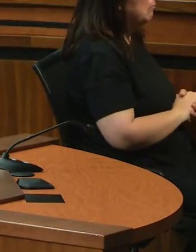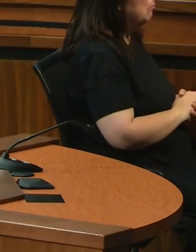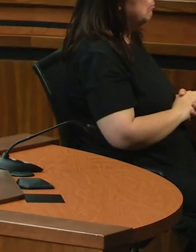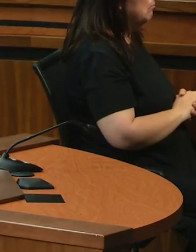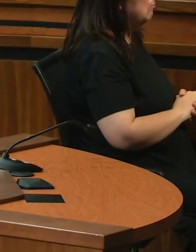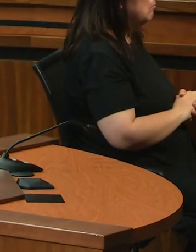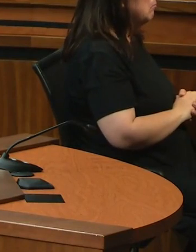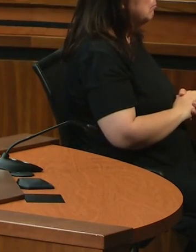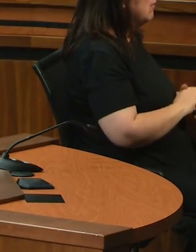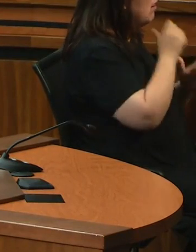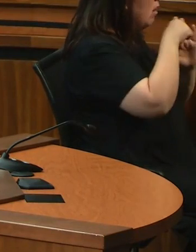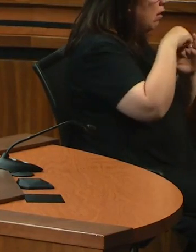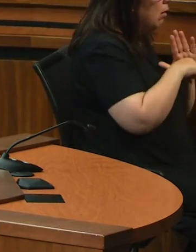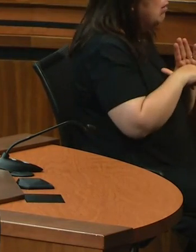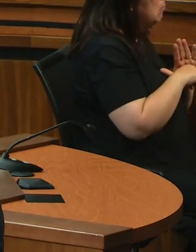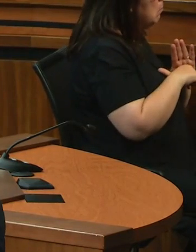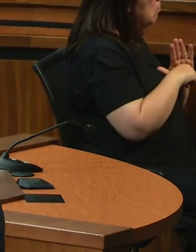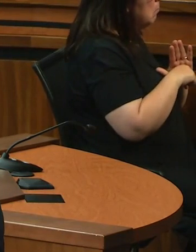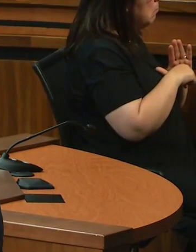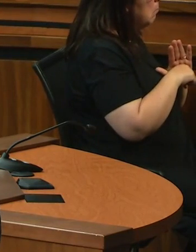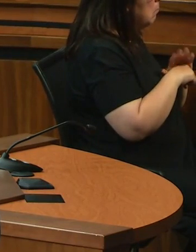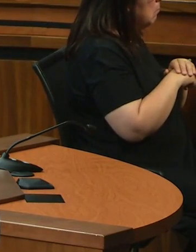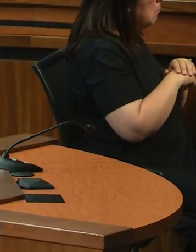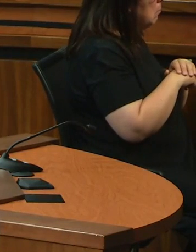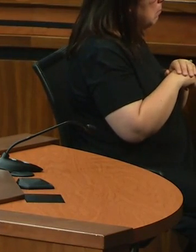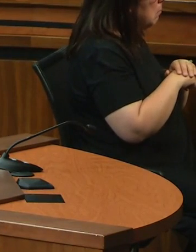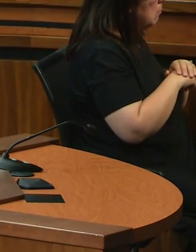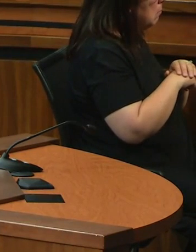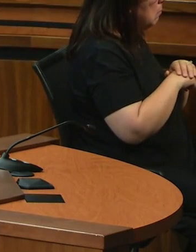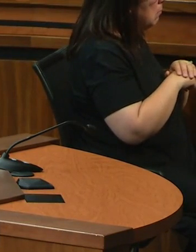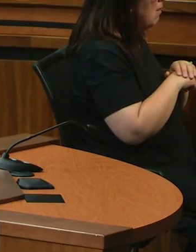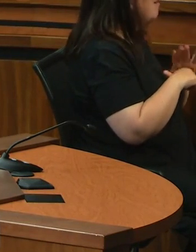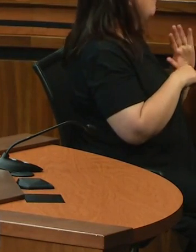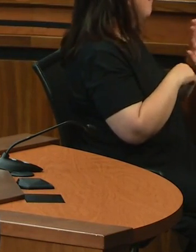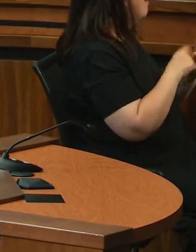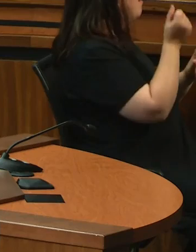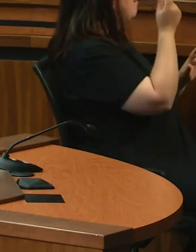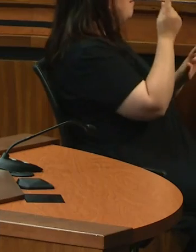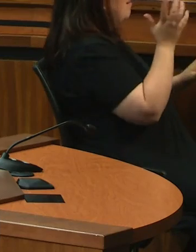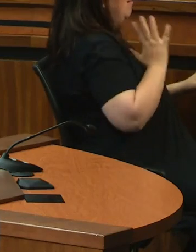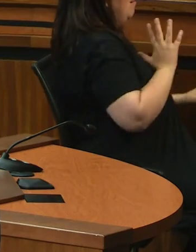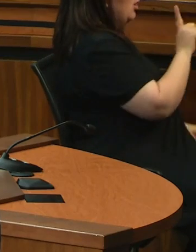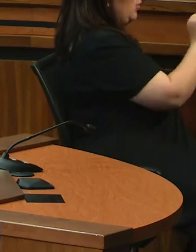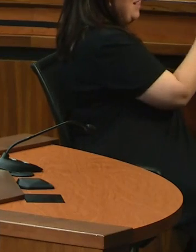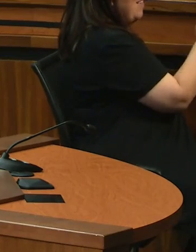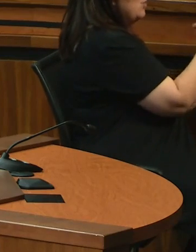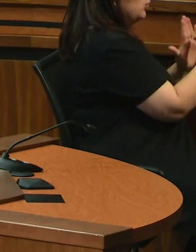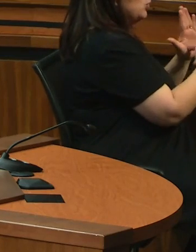into too much technical detail, since that study was done, some of the so-called rules of hydrology, in terms of how the